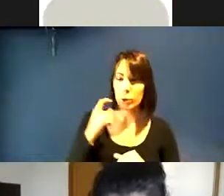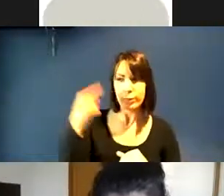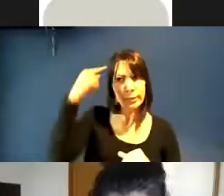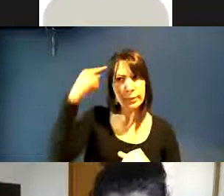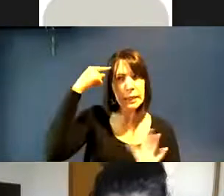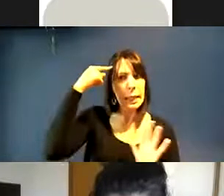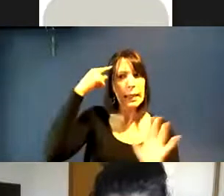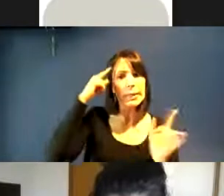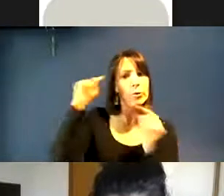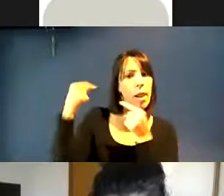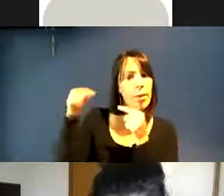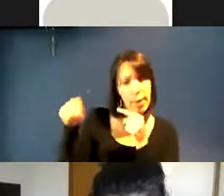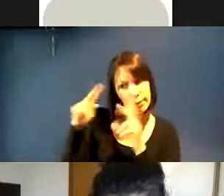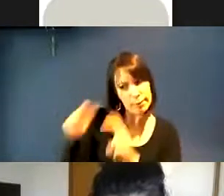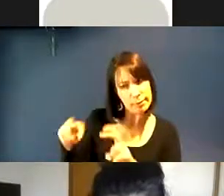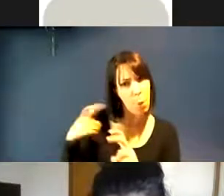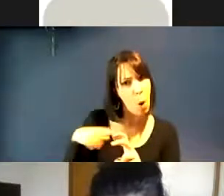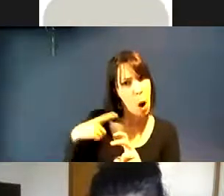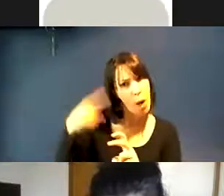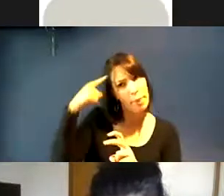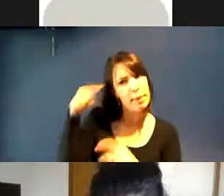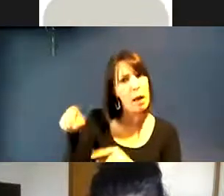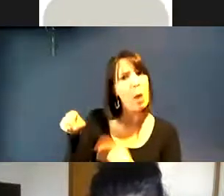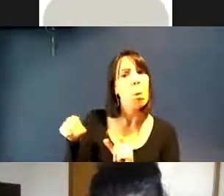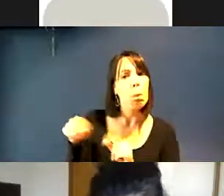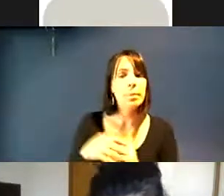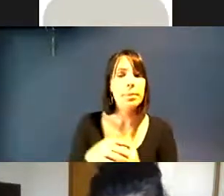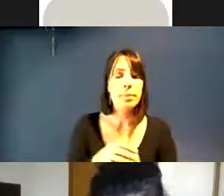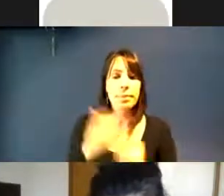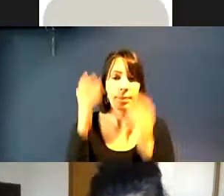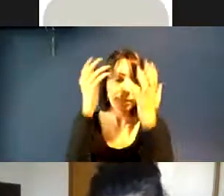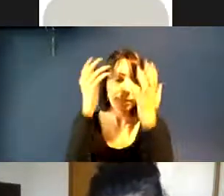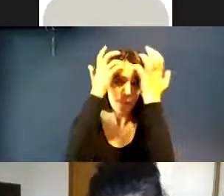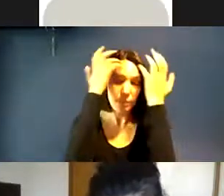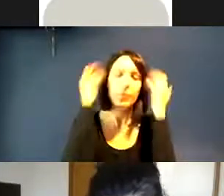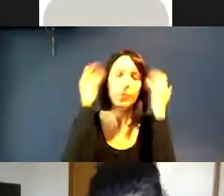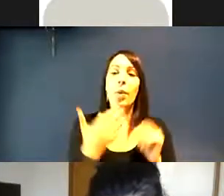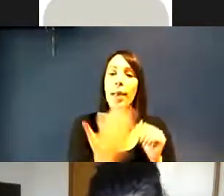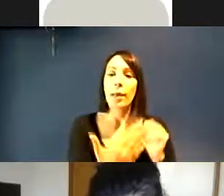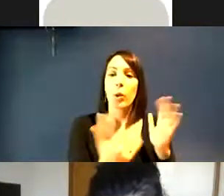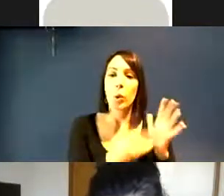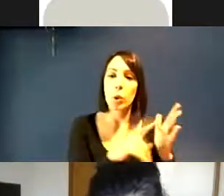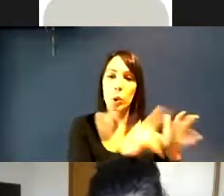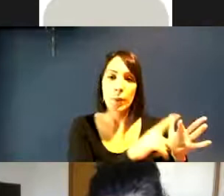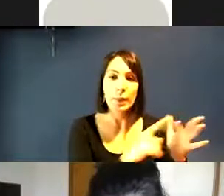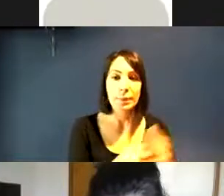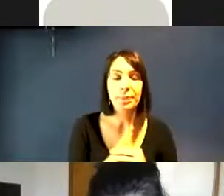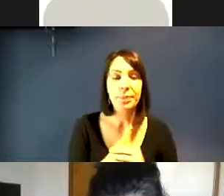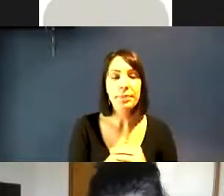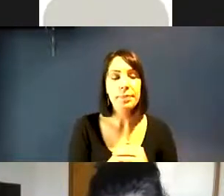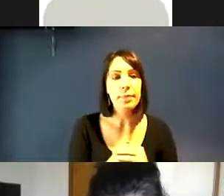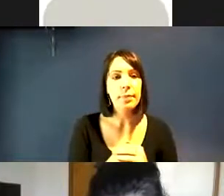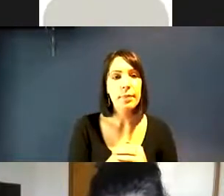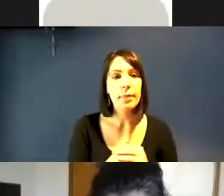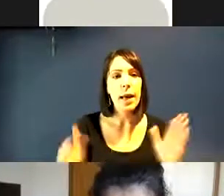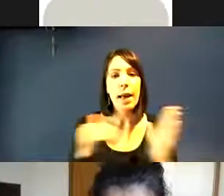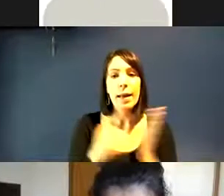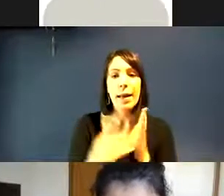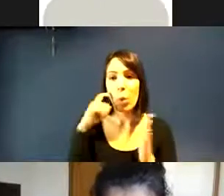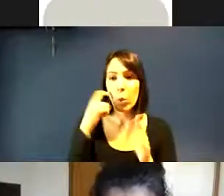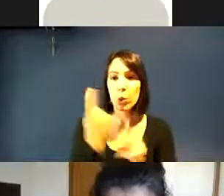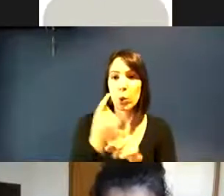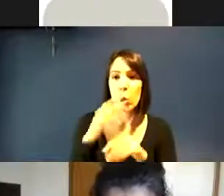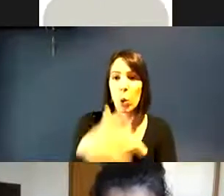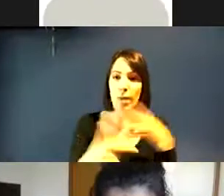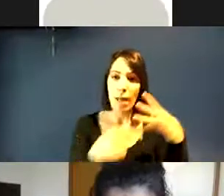that we don't act in a way that reflects them. So thank you, Zoe. And we're going to come on now to our fourth and final